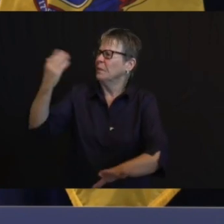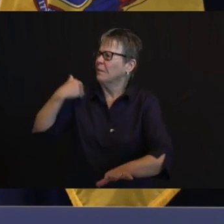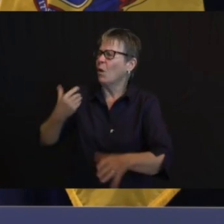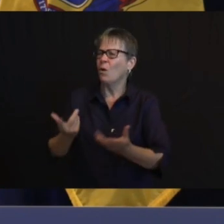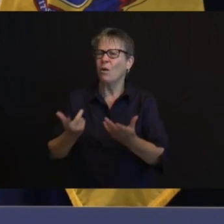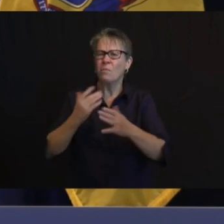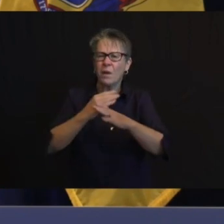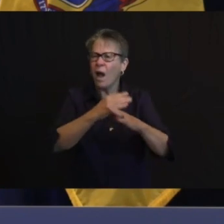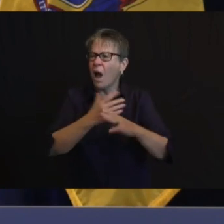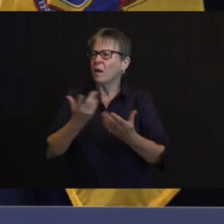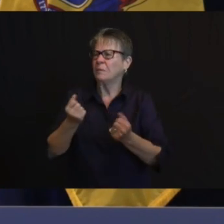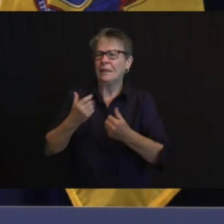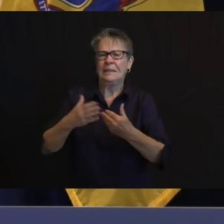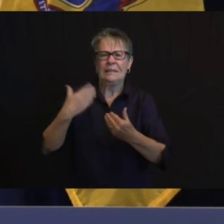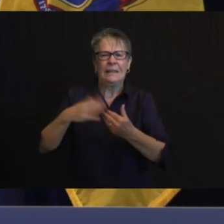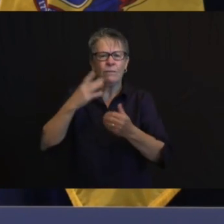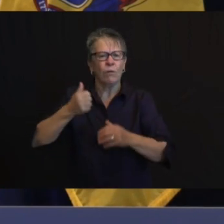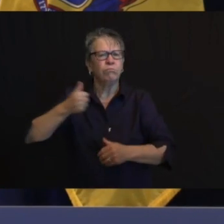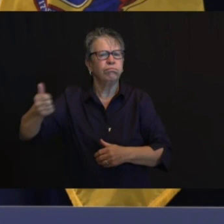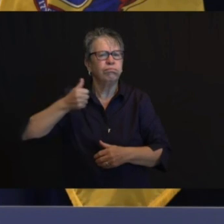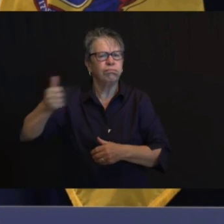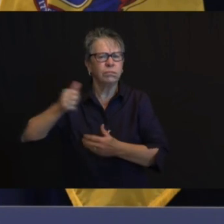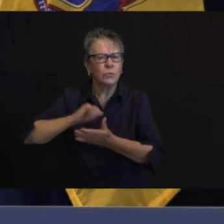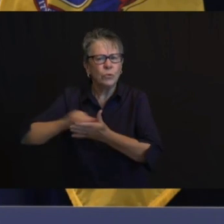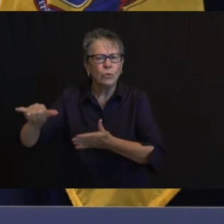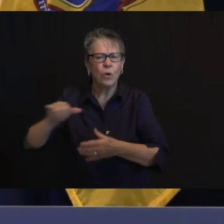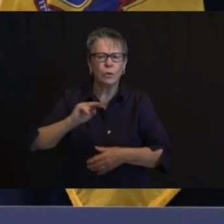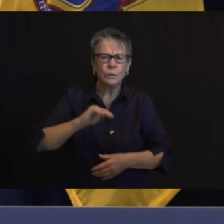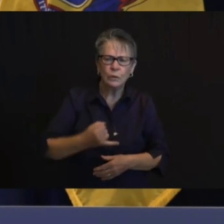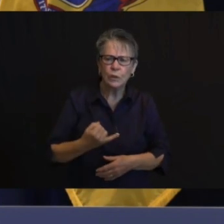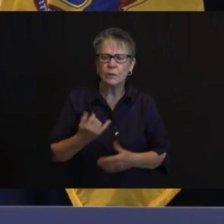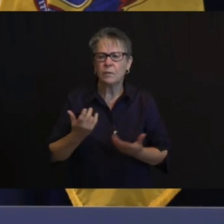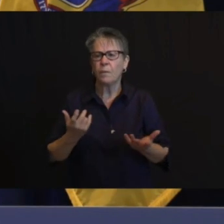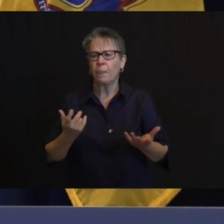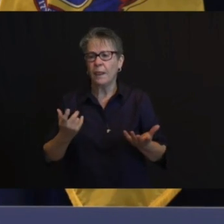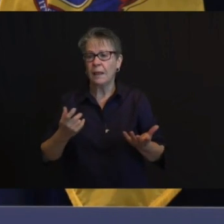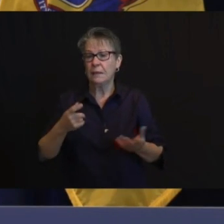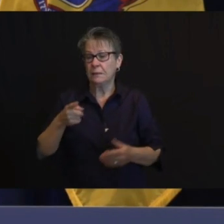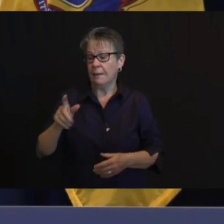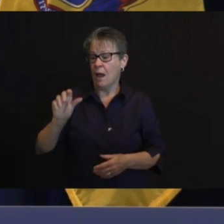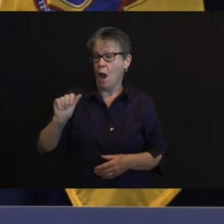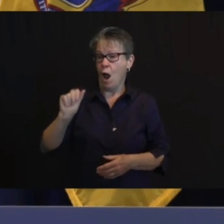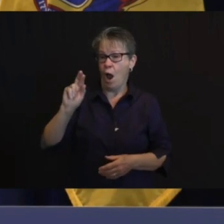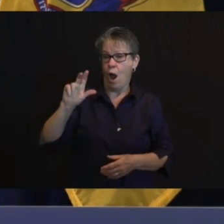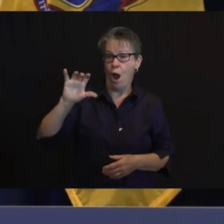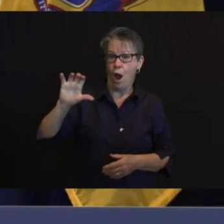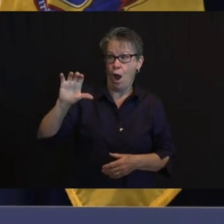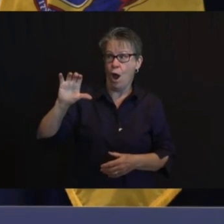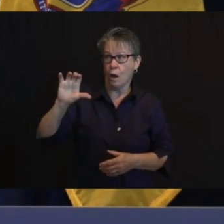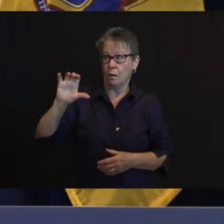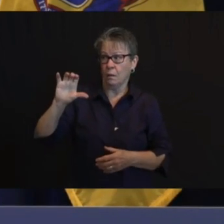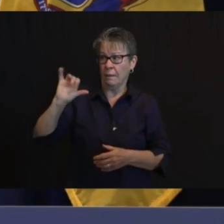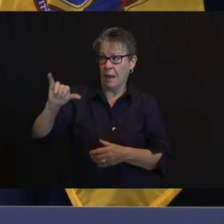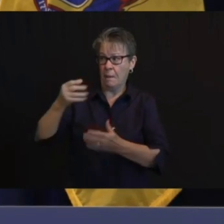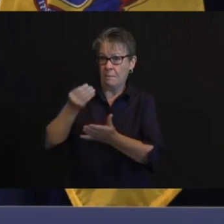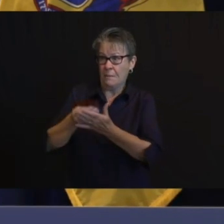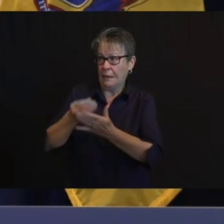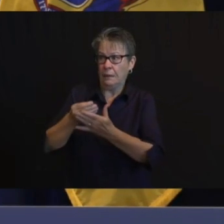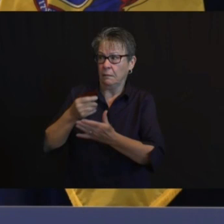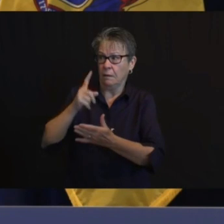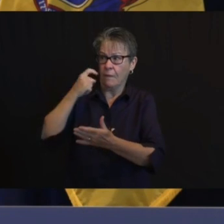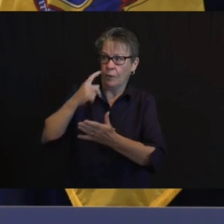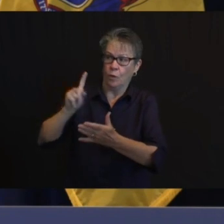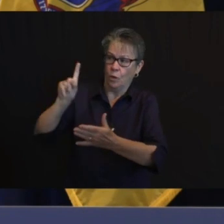got canceled a decade on, and we're paying an enormous price for that. Thank you for those. Alex, we'll go to you, and then we'll